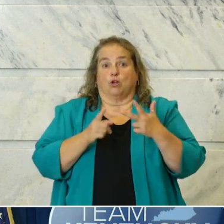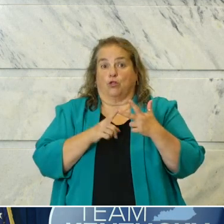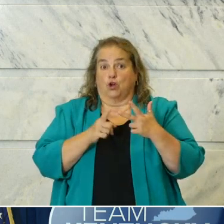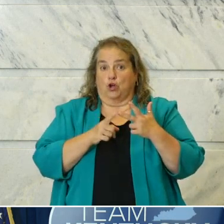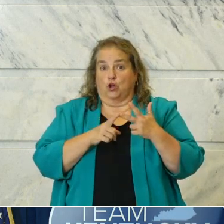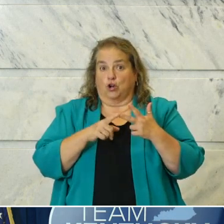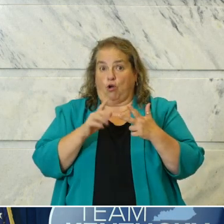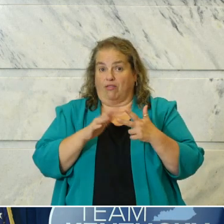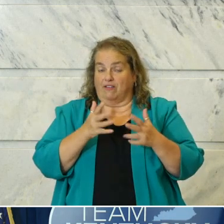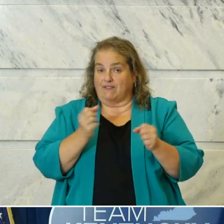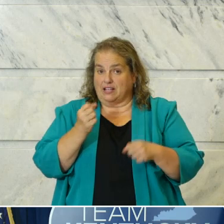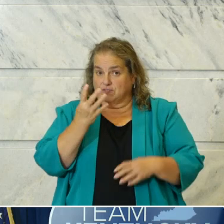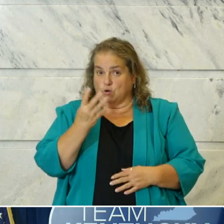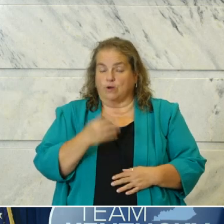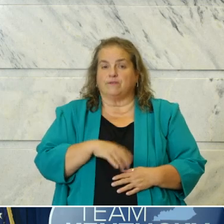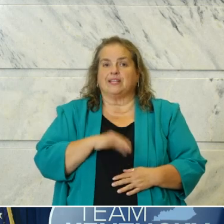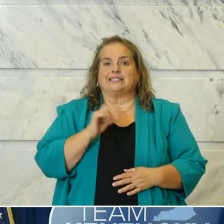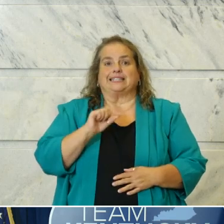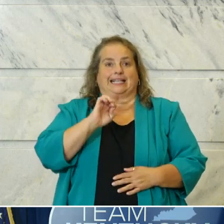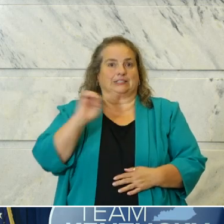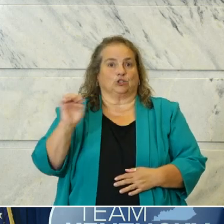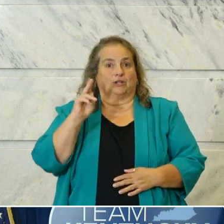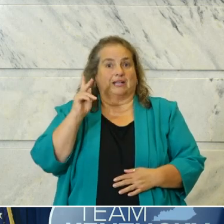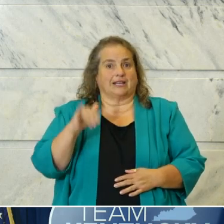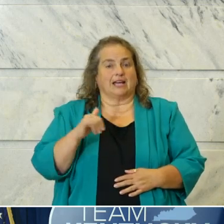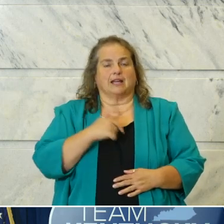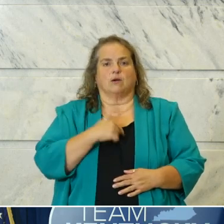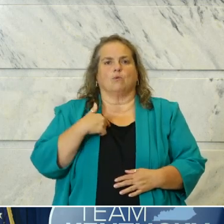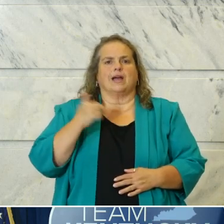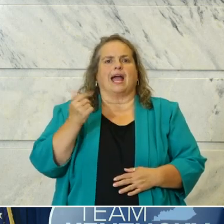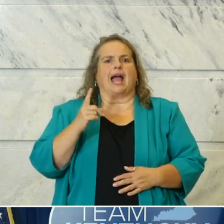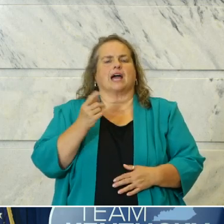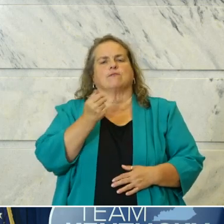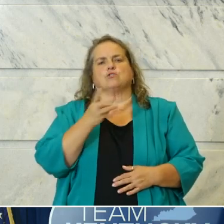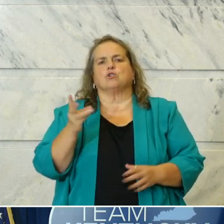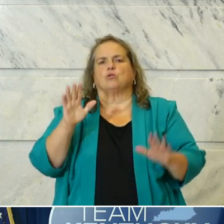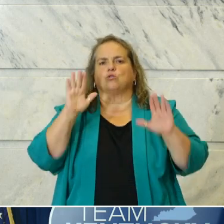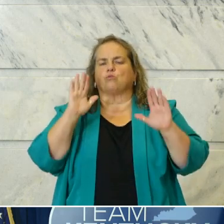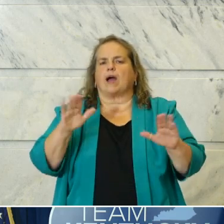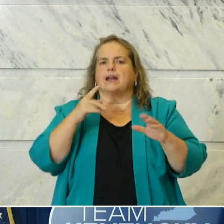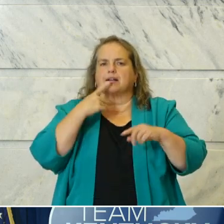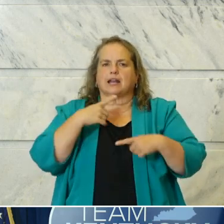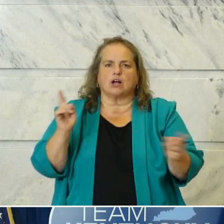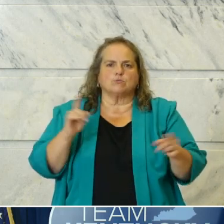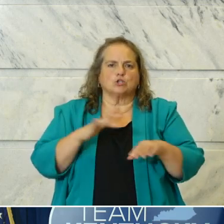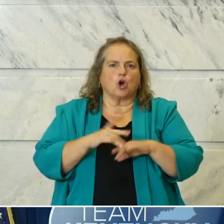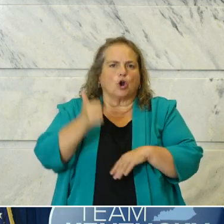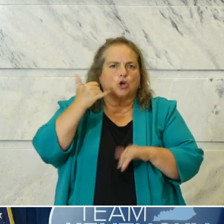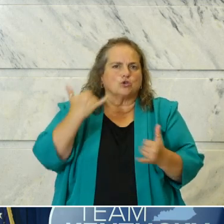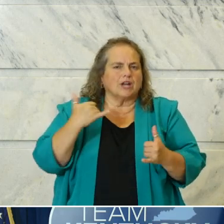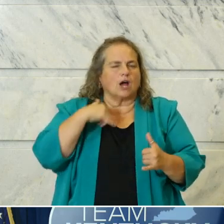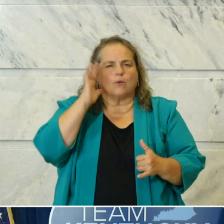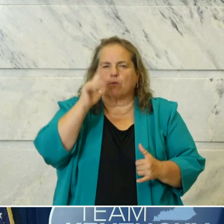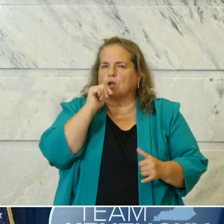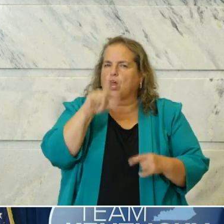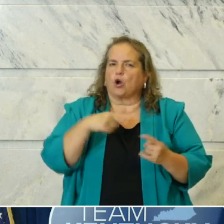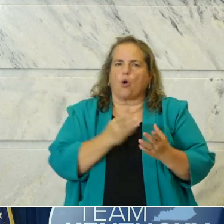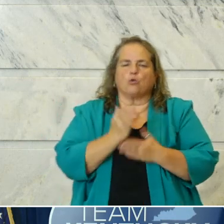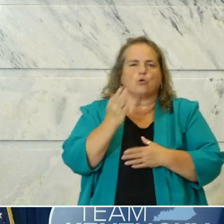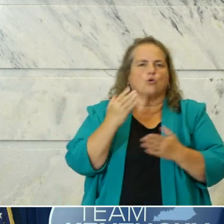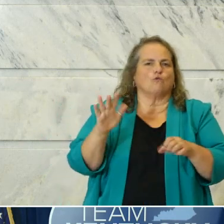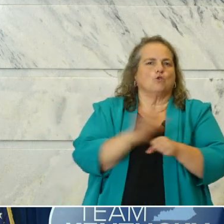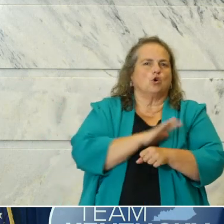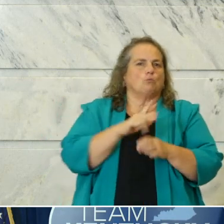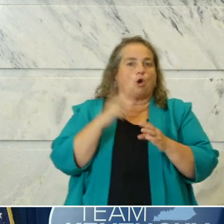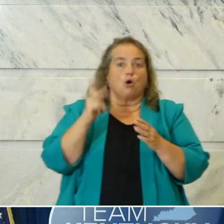Four is Eastern Kentucky. We had a number of great announcements earlier today. We're not going to go through the full